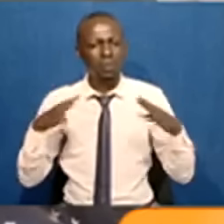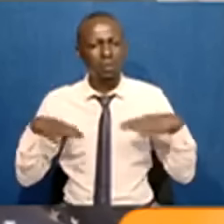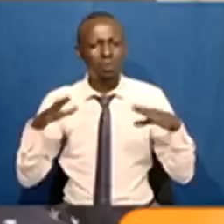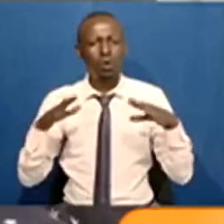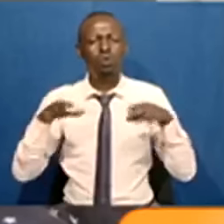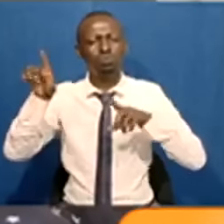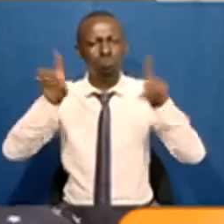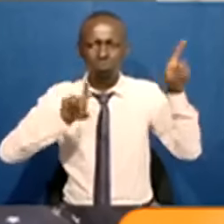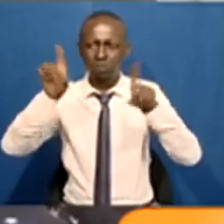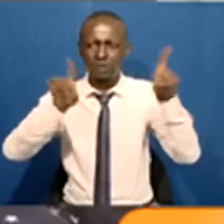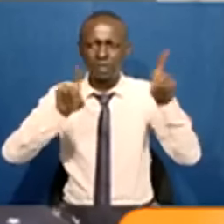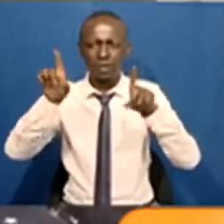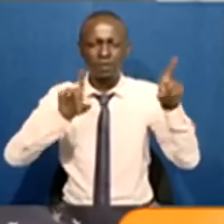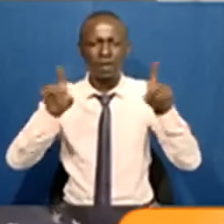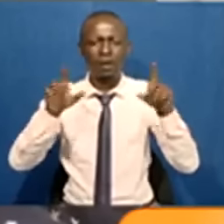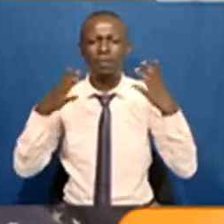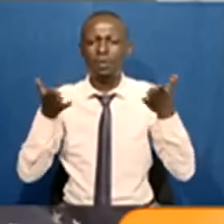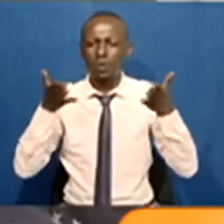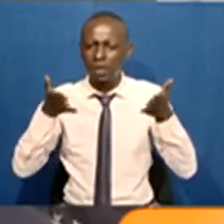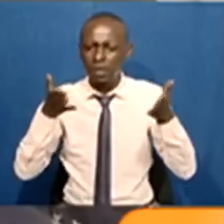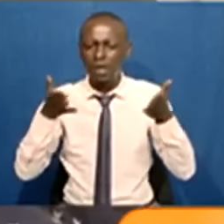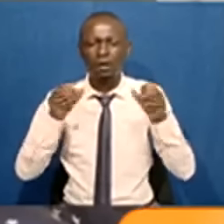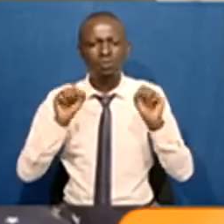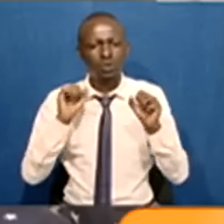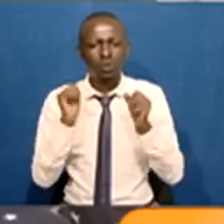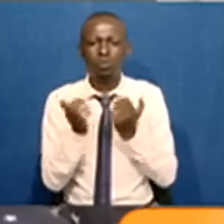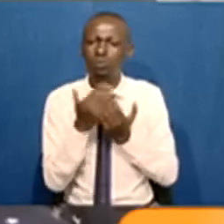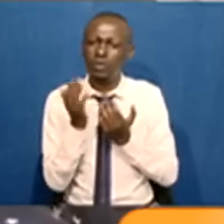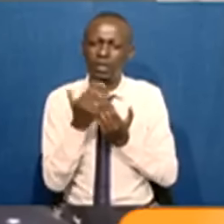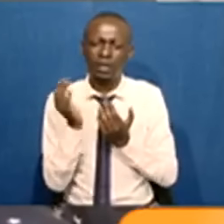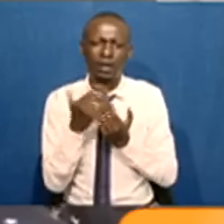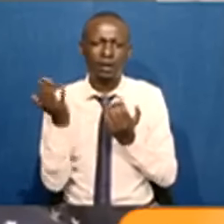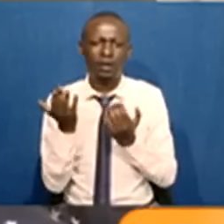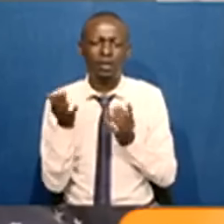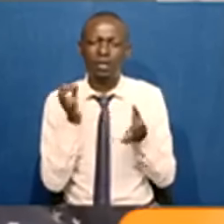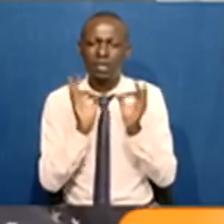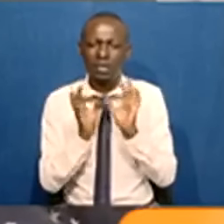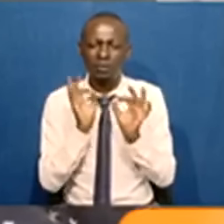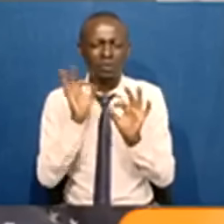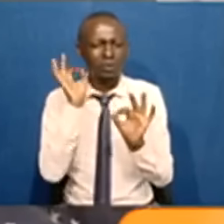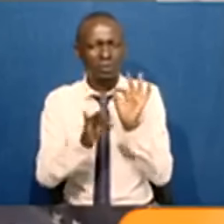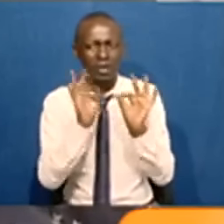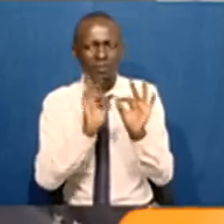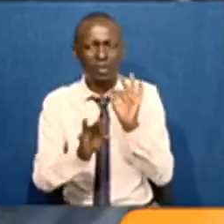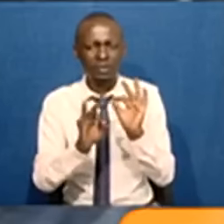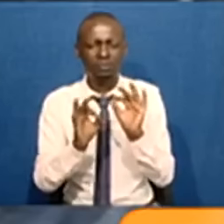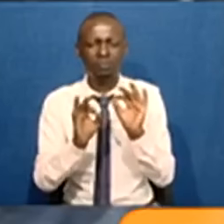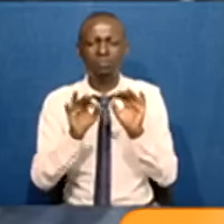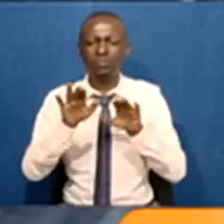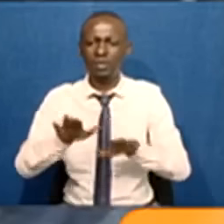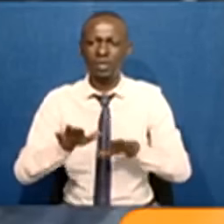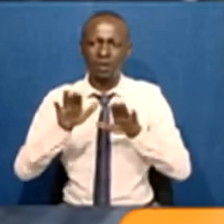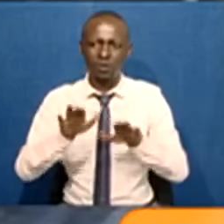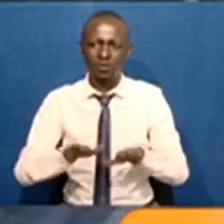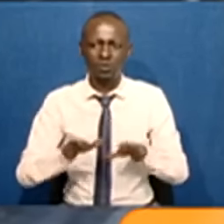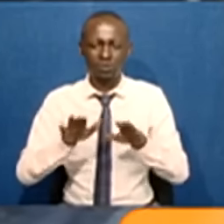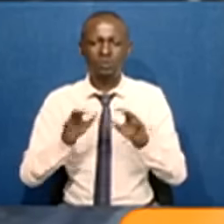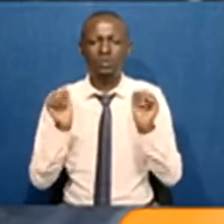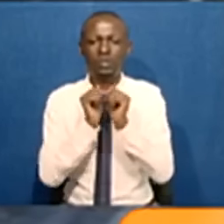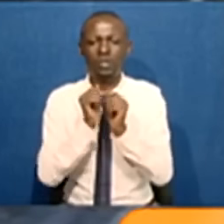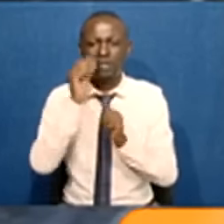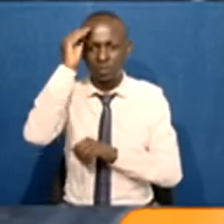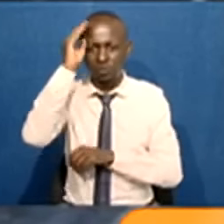Yeah, you will be considerate of the people in the car. Even if you're in a hurry, you try to be careful. 10 of the students perished on the